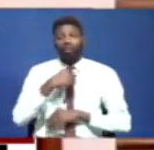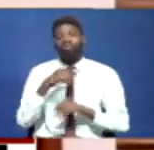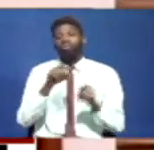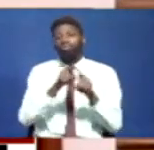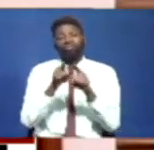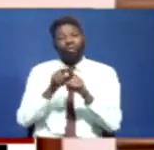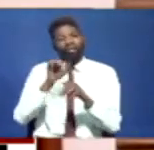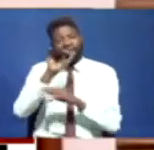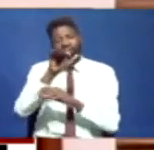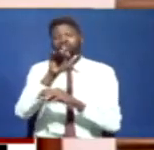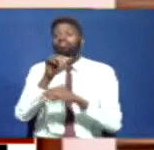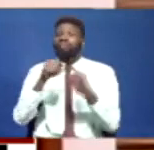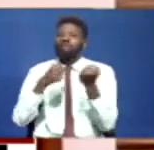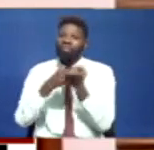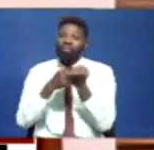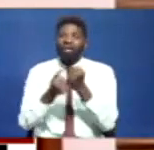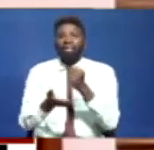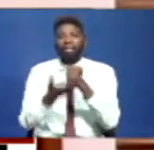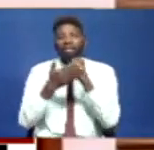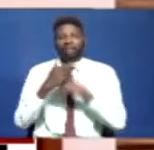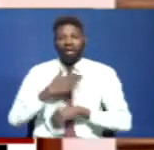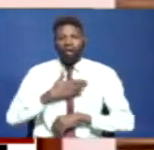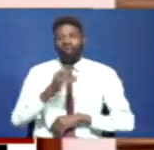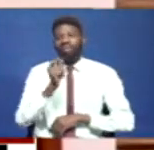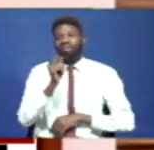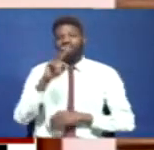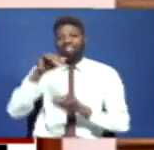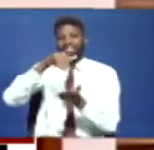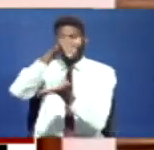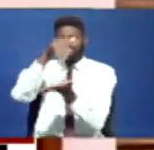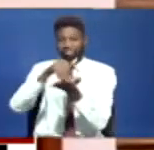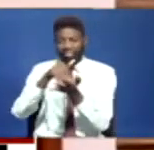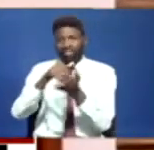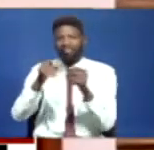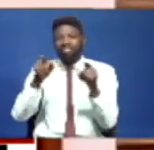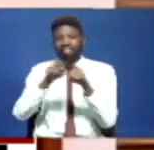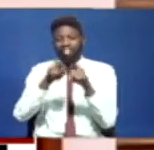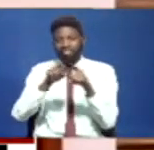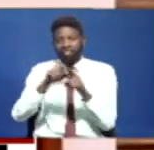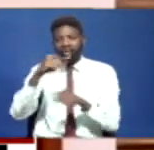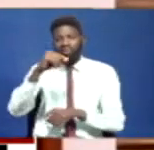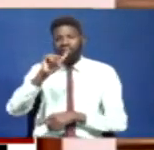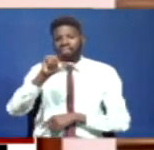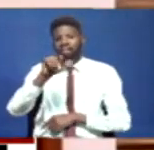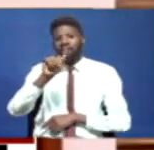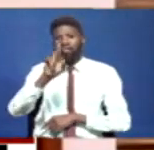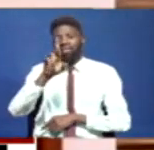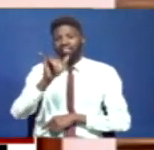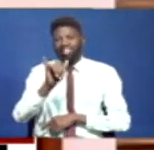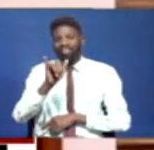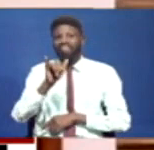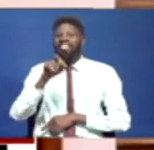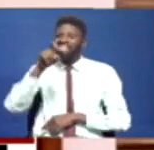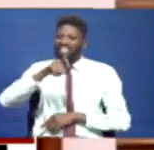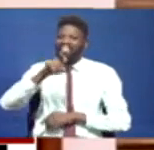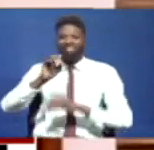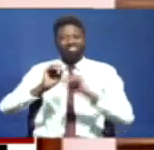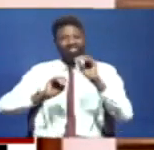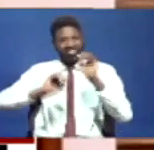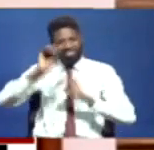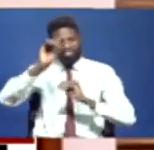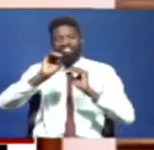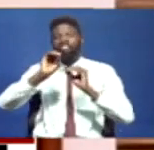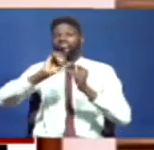in modernizing our television center and our television gallery, which needs complete overhaul to conform